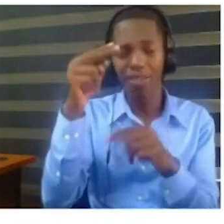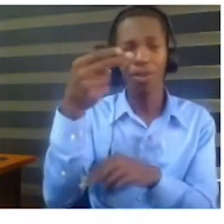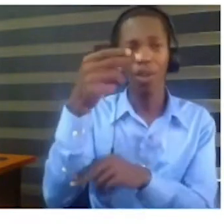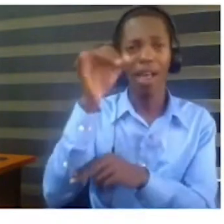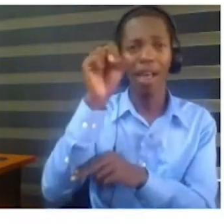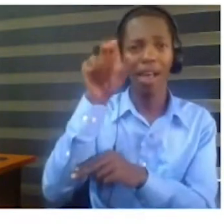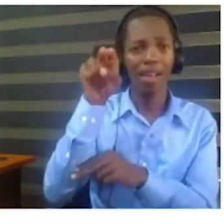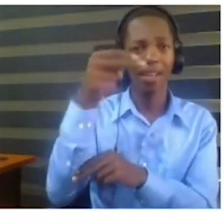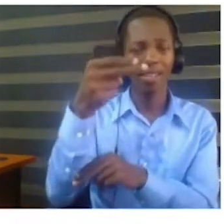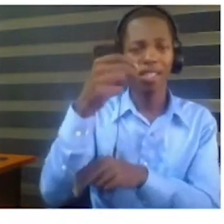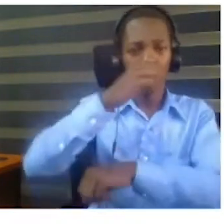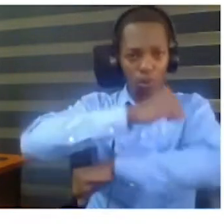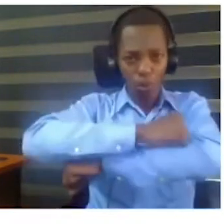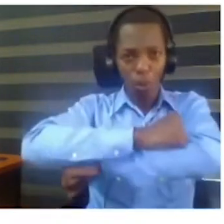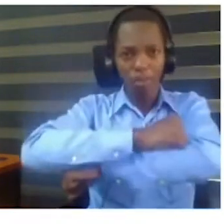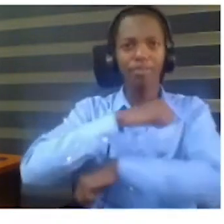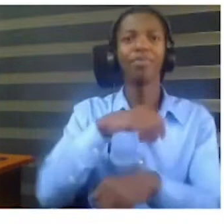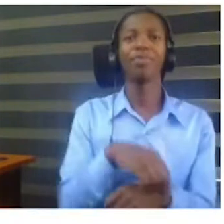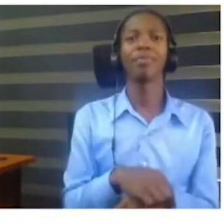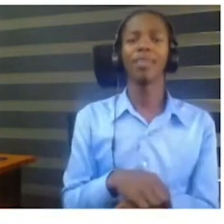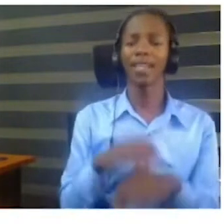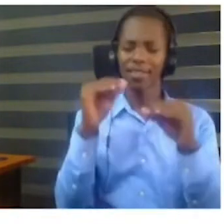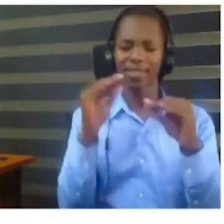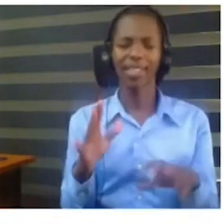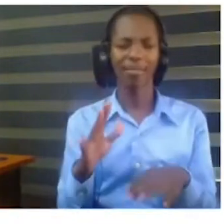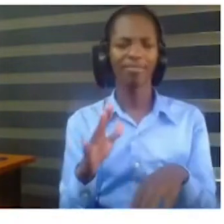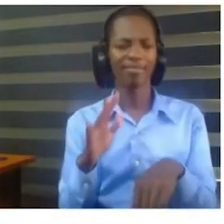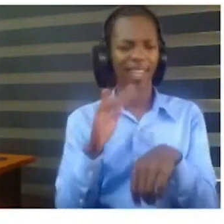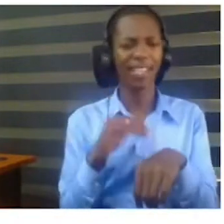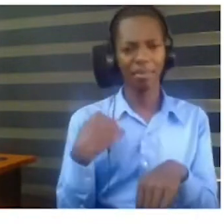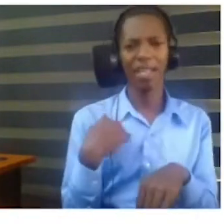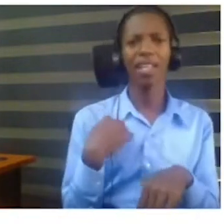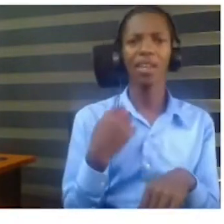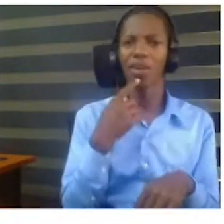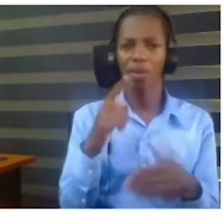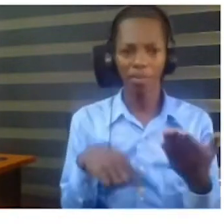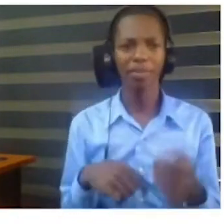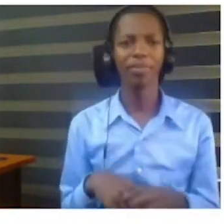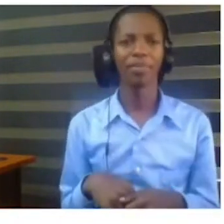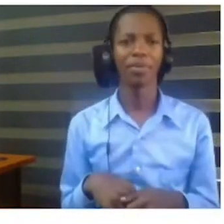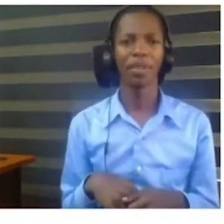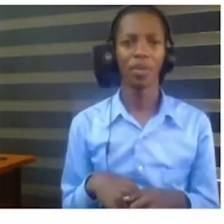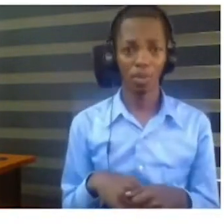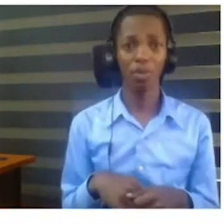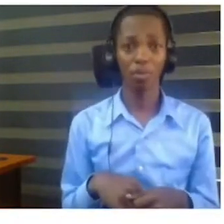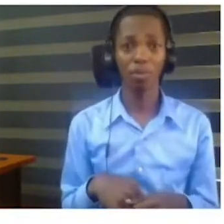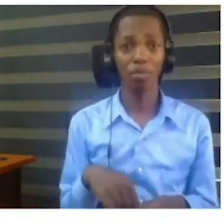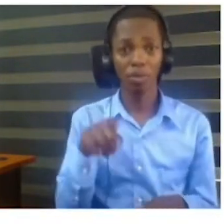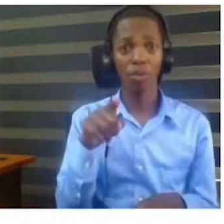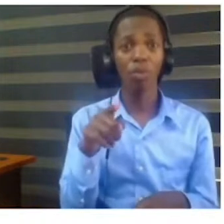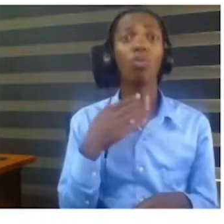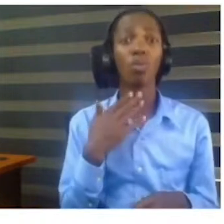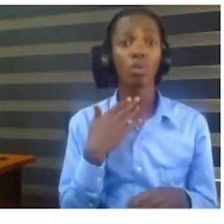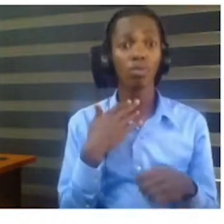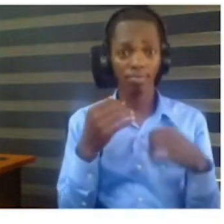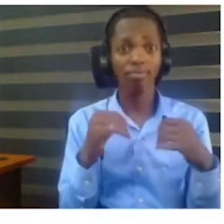one day and asked, "Do you want to try surfing?" And I thought to myself, how would a